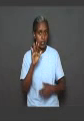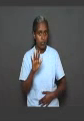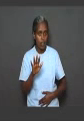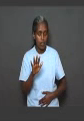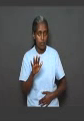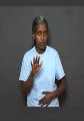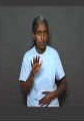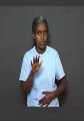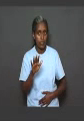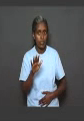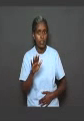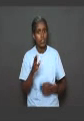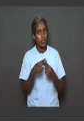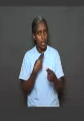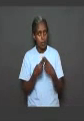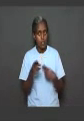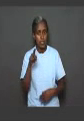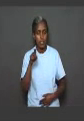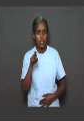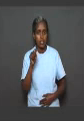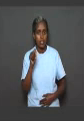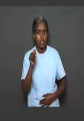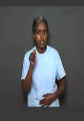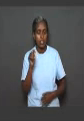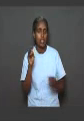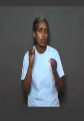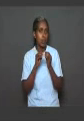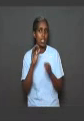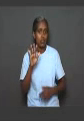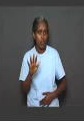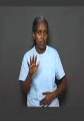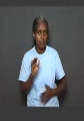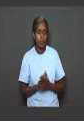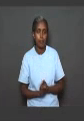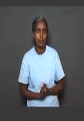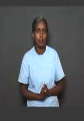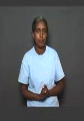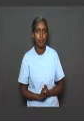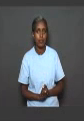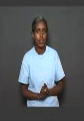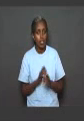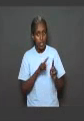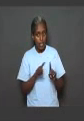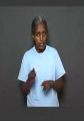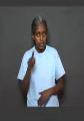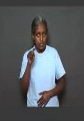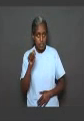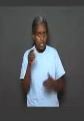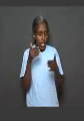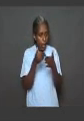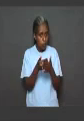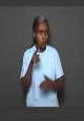plus 5 times t plus 5 as t